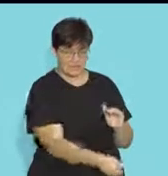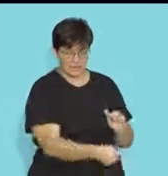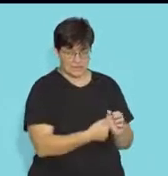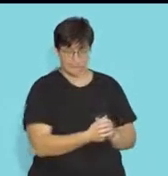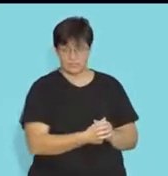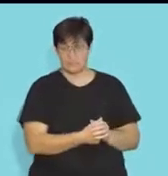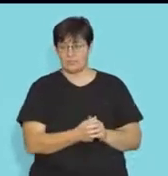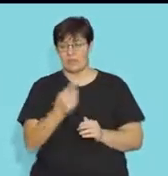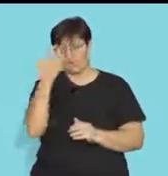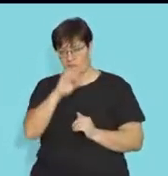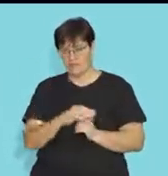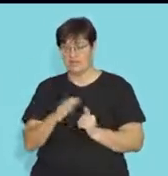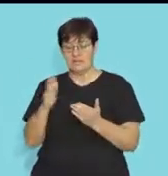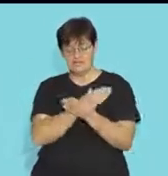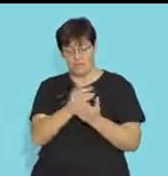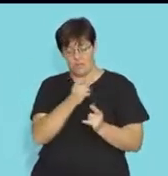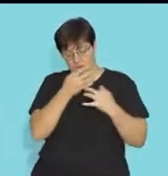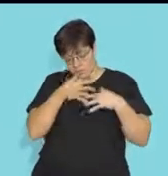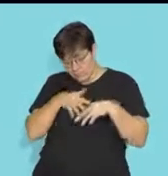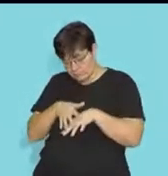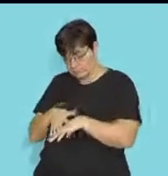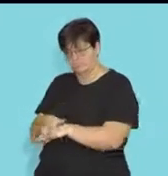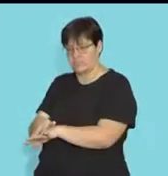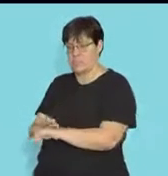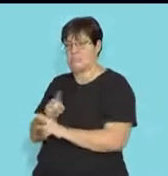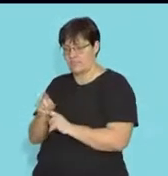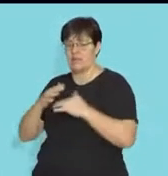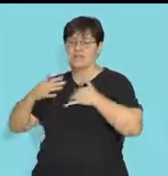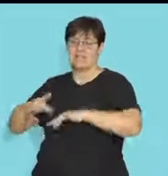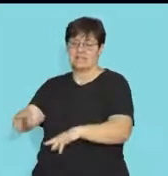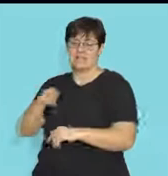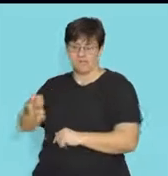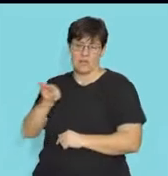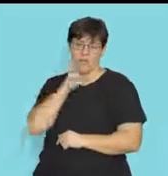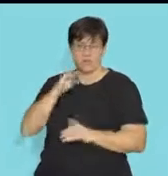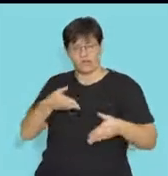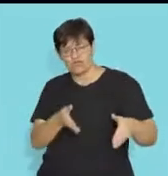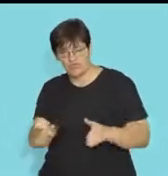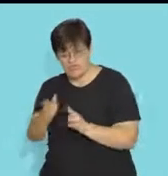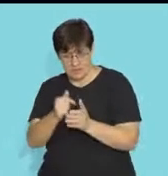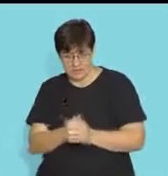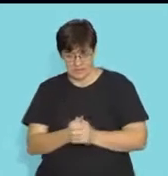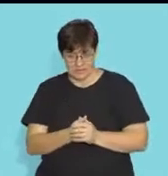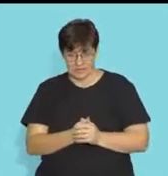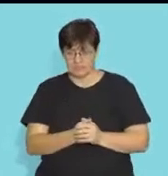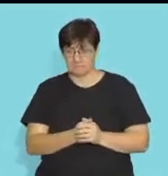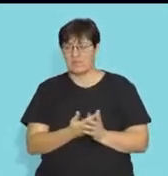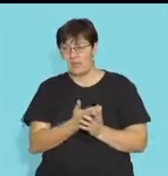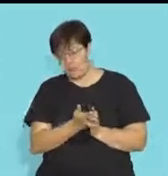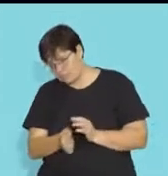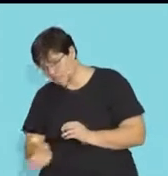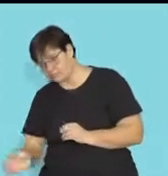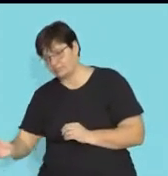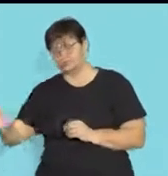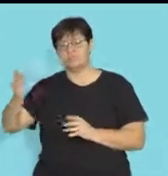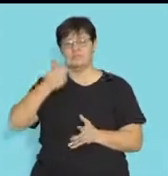groundwater. We also know that some of that water flows back into our marine or into our water bodies and accumulate there and